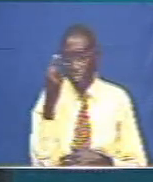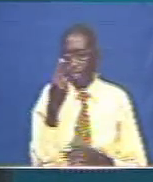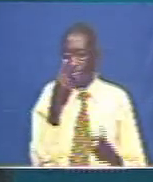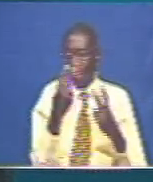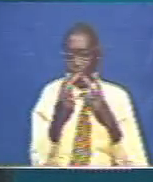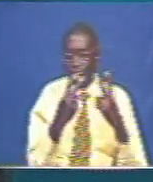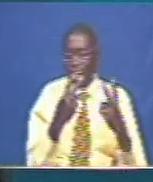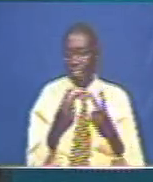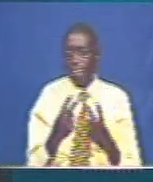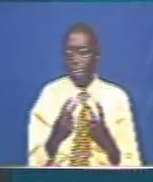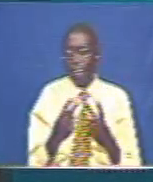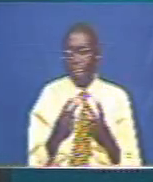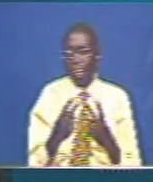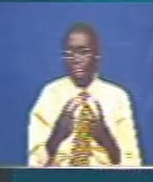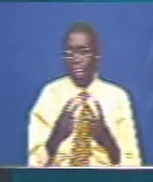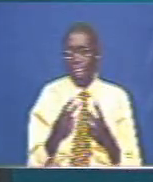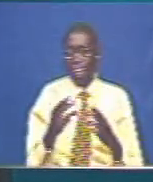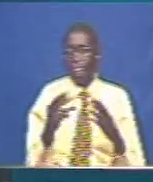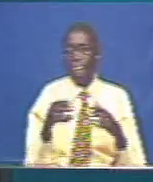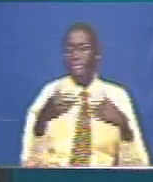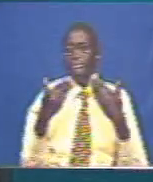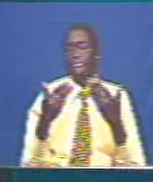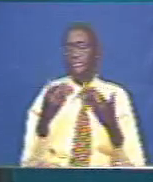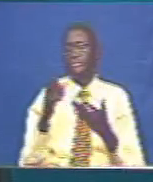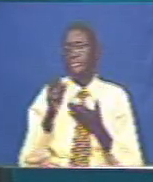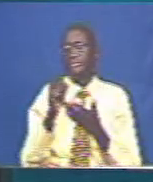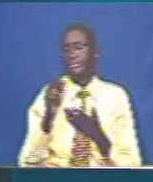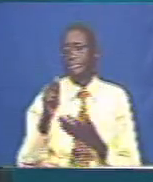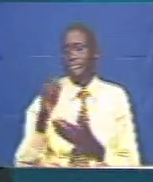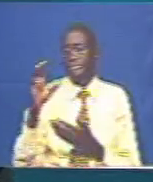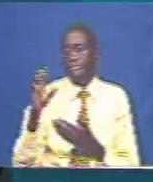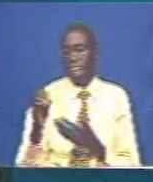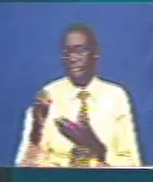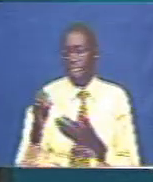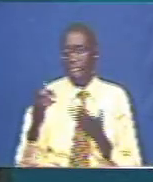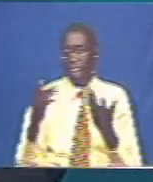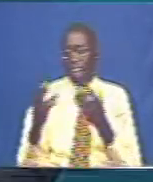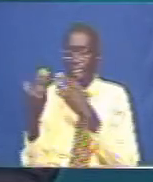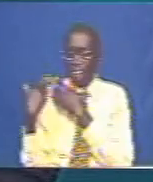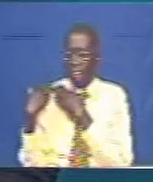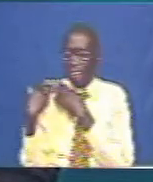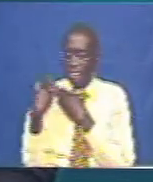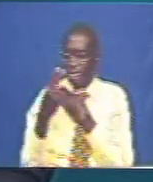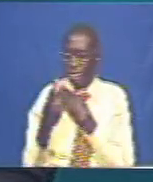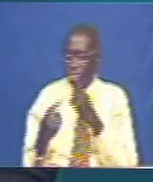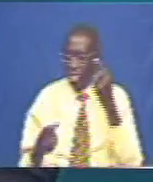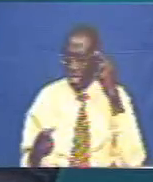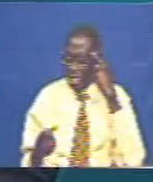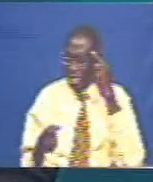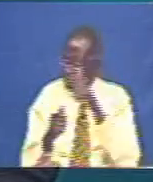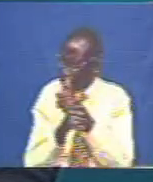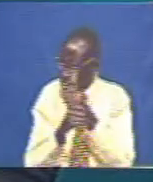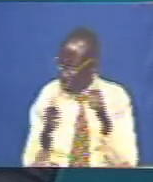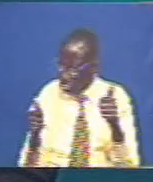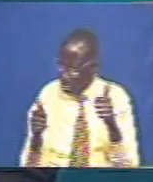the at how SACCOs are structured now and the role they are playing, are you of the opinion that they are well structured